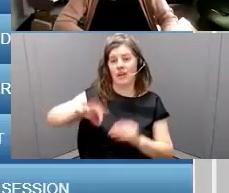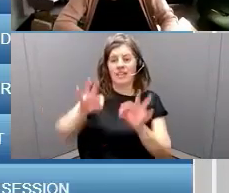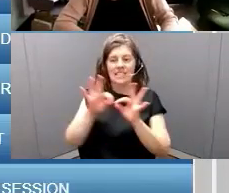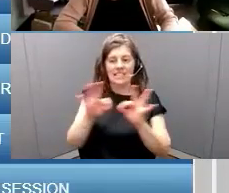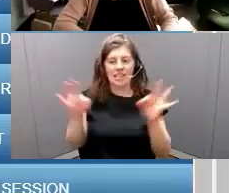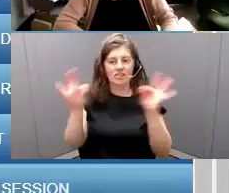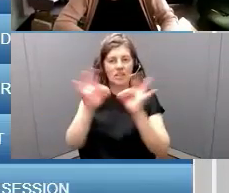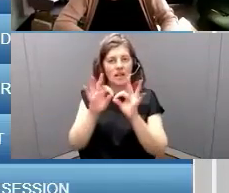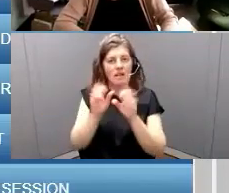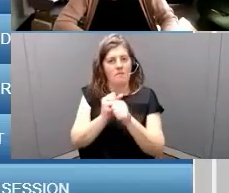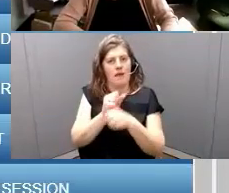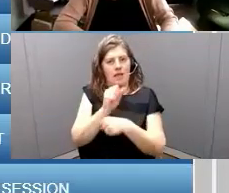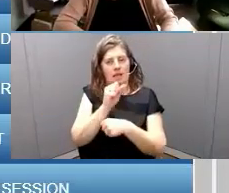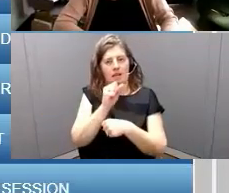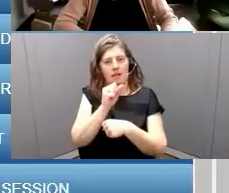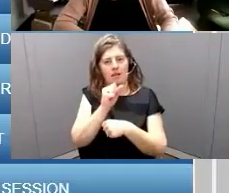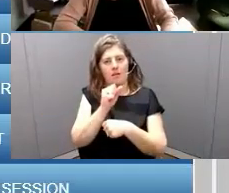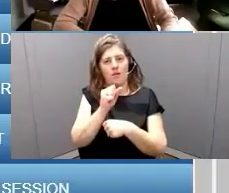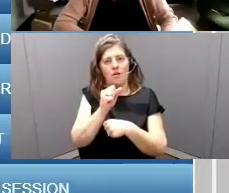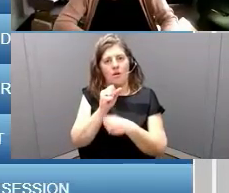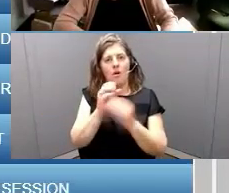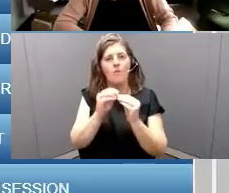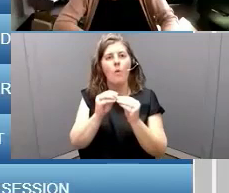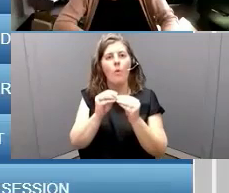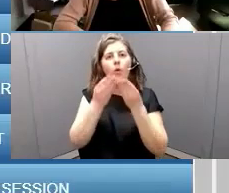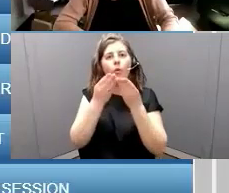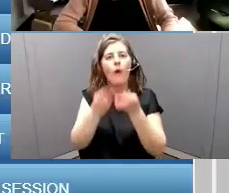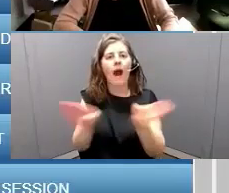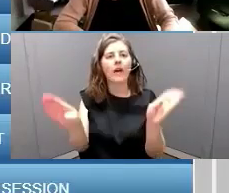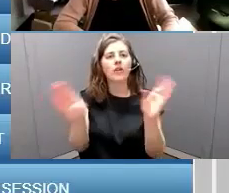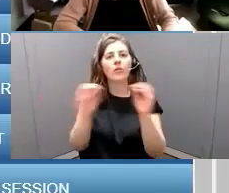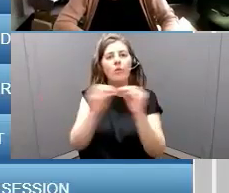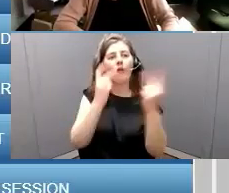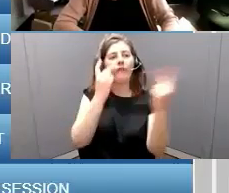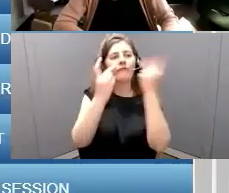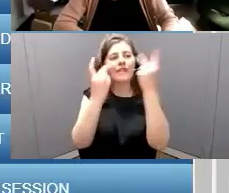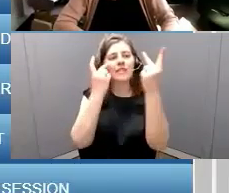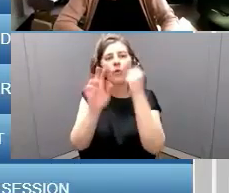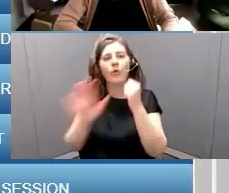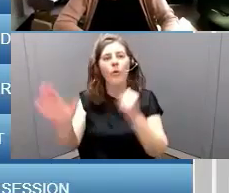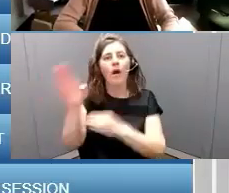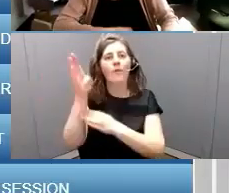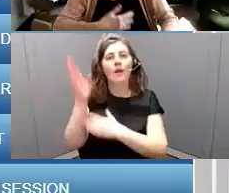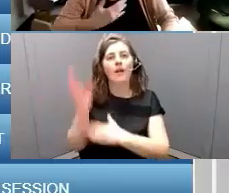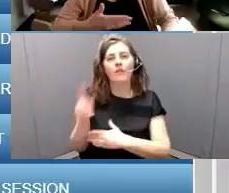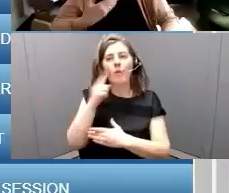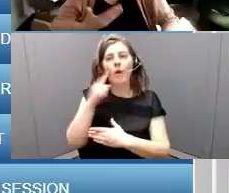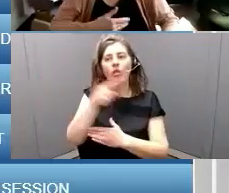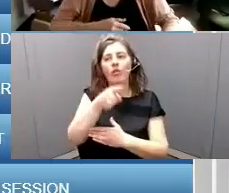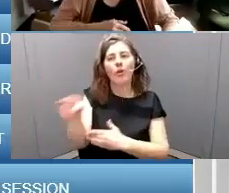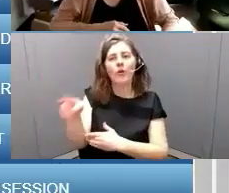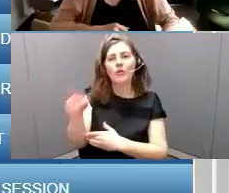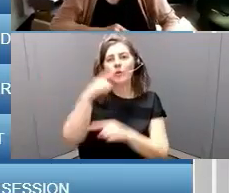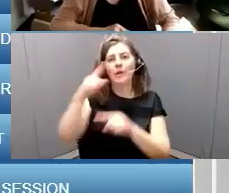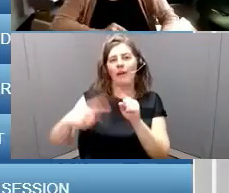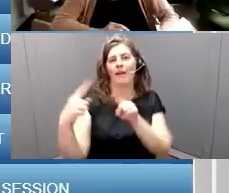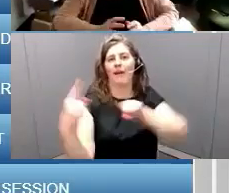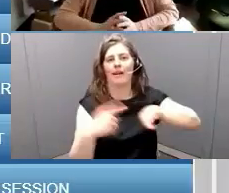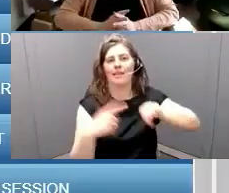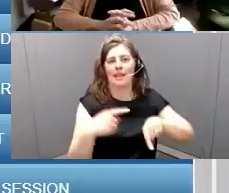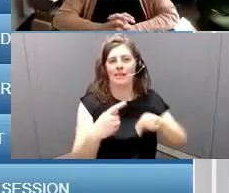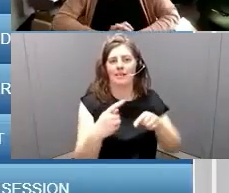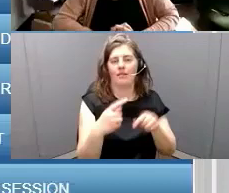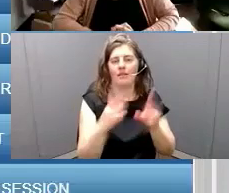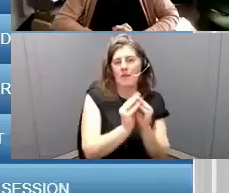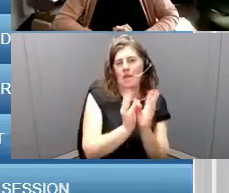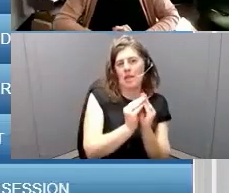essentially making wider and more visible your presentation to those who aren't able to attend the